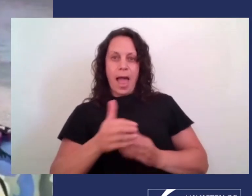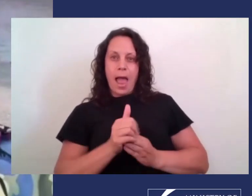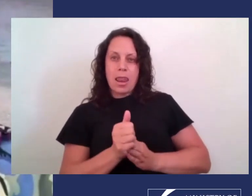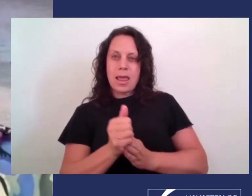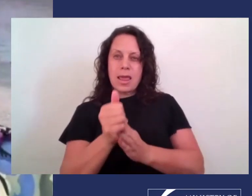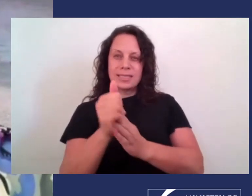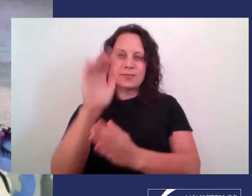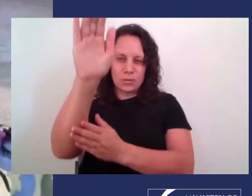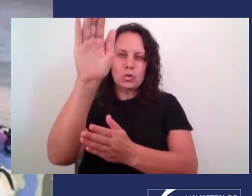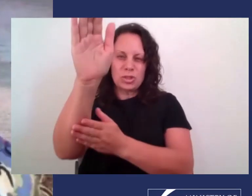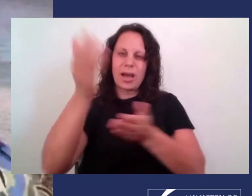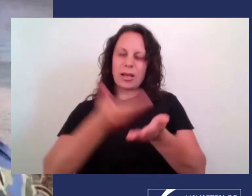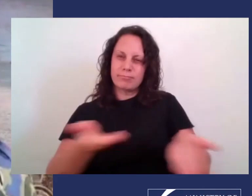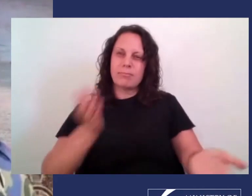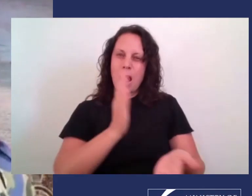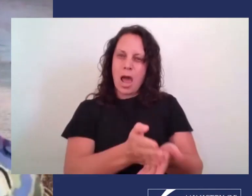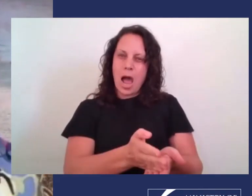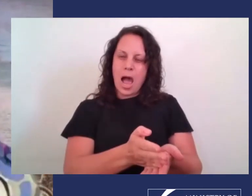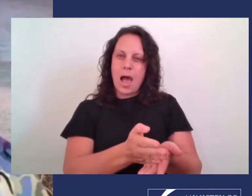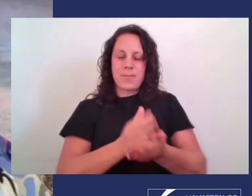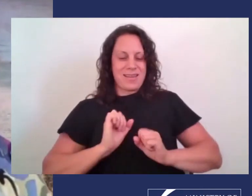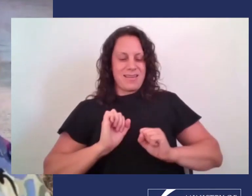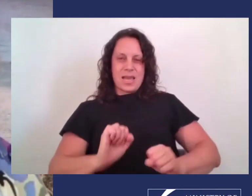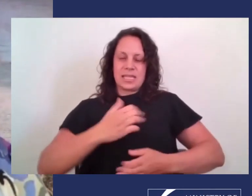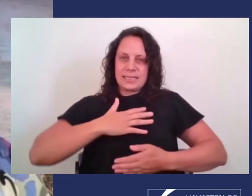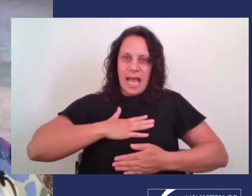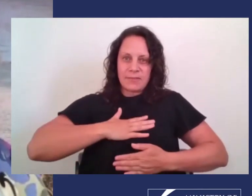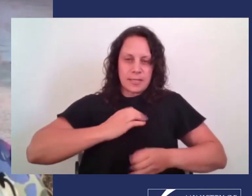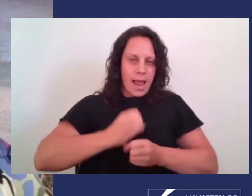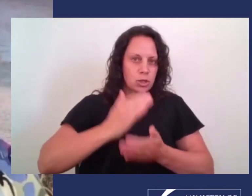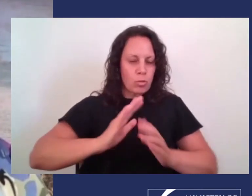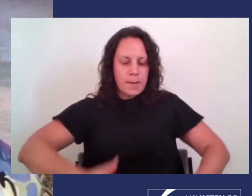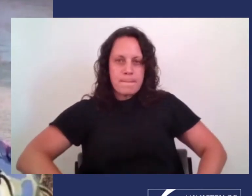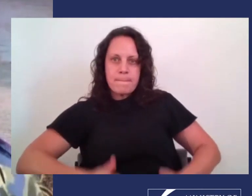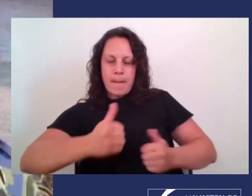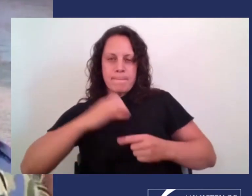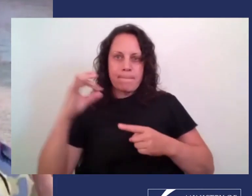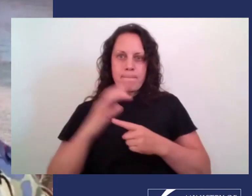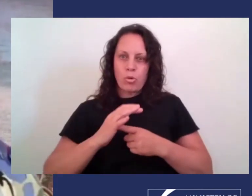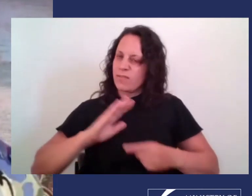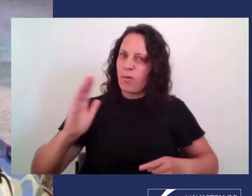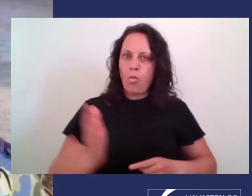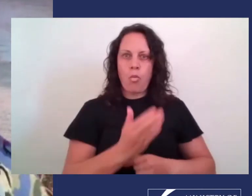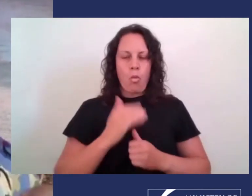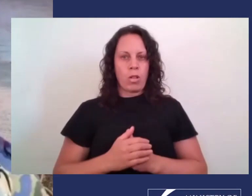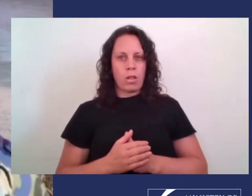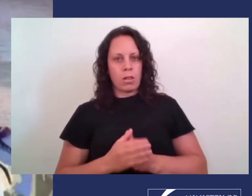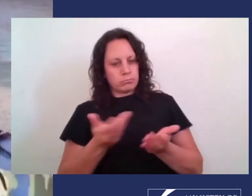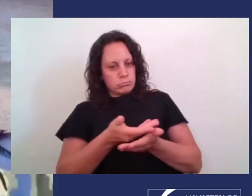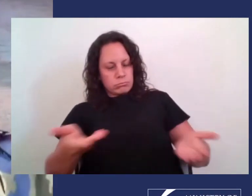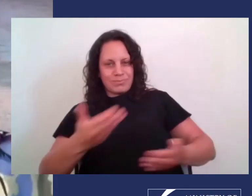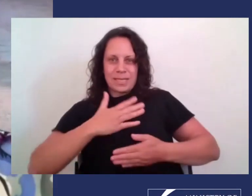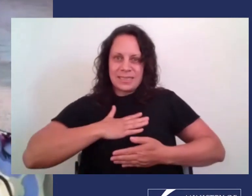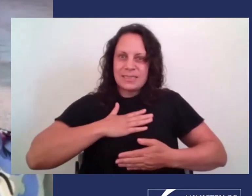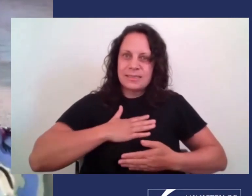leaders of the future. And so their safety and well-being is absolutely critical to all of us. We want them to have safe,